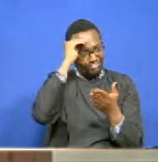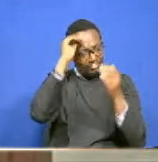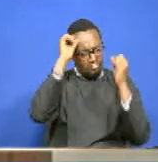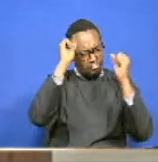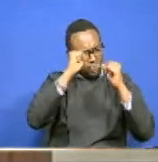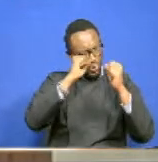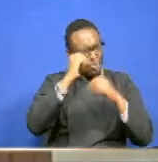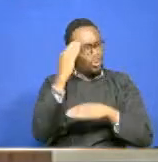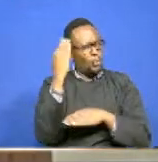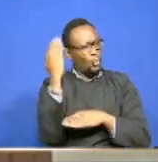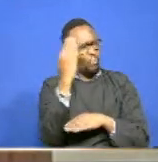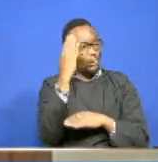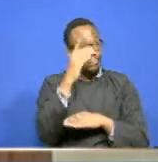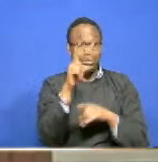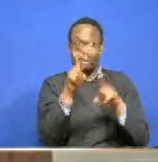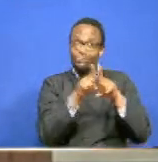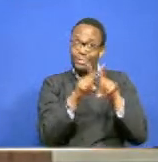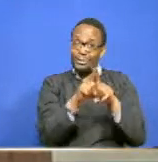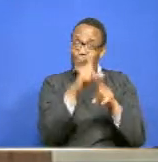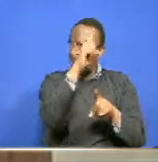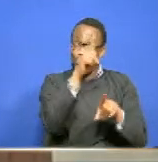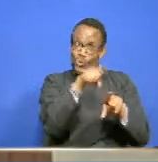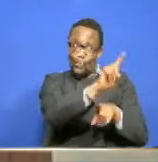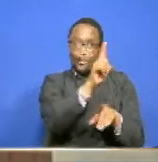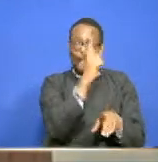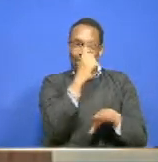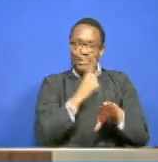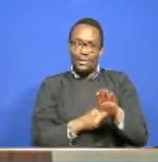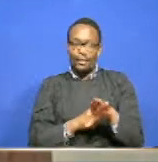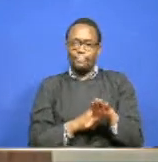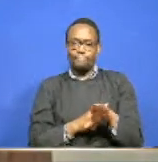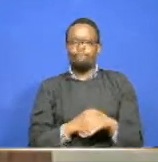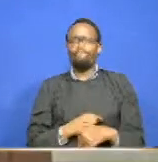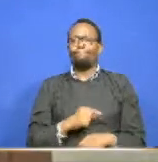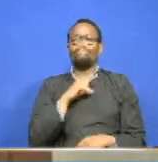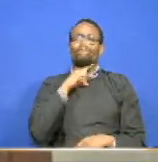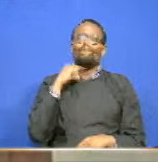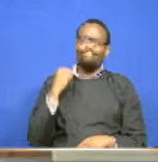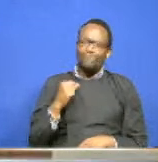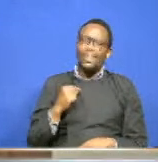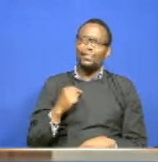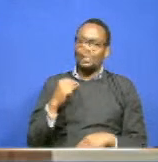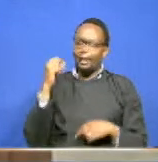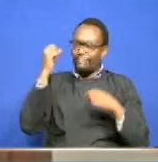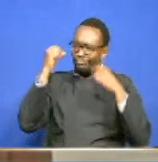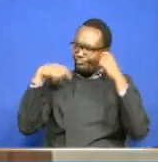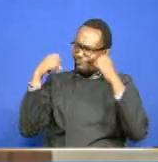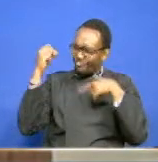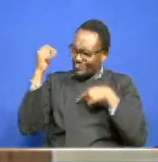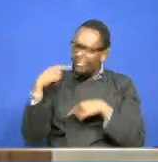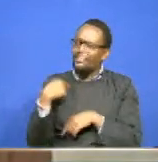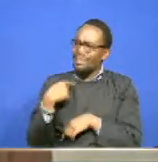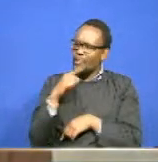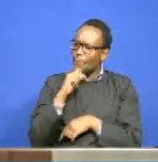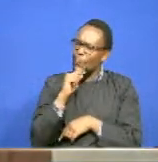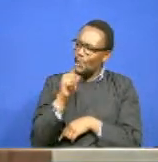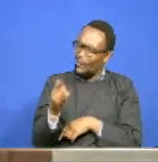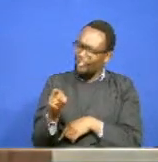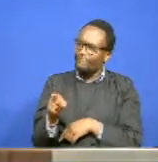preacher, perhaps a missionary one day?" Again, tears welled up in the minister's eyes.